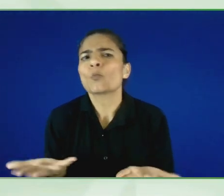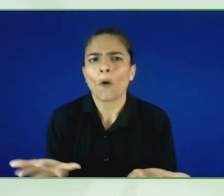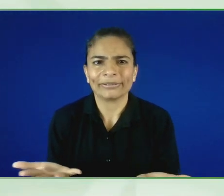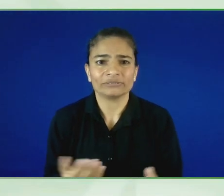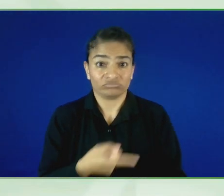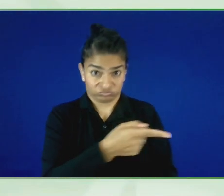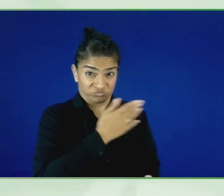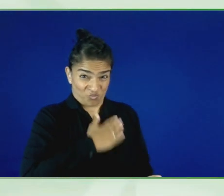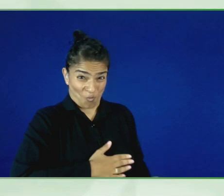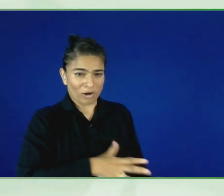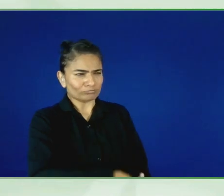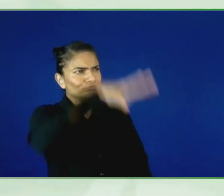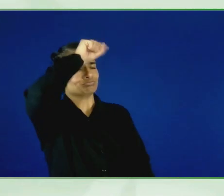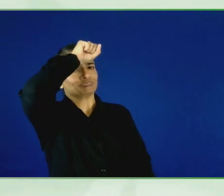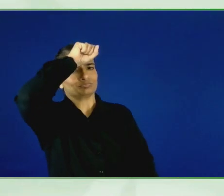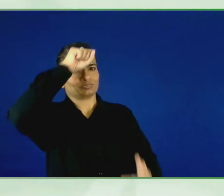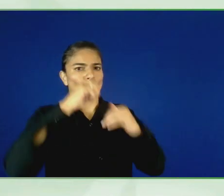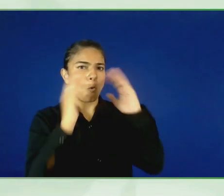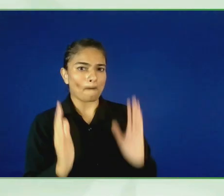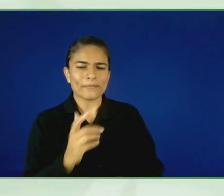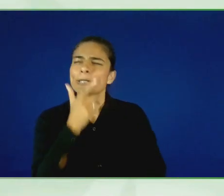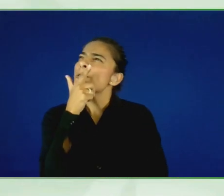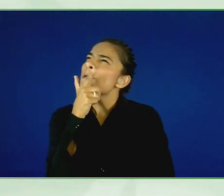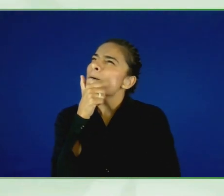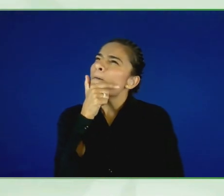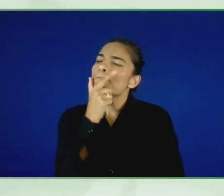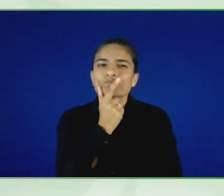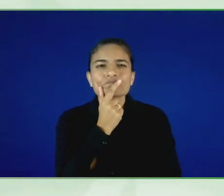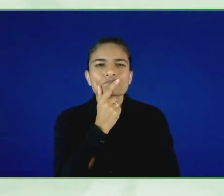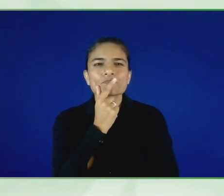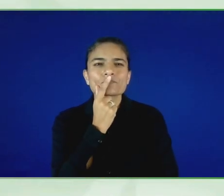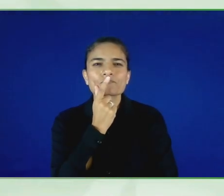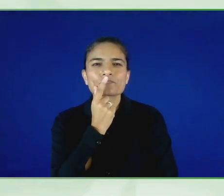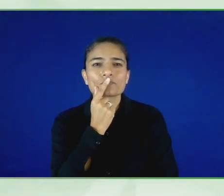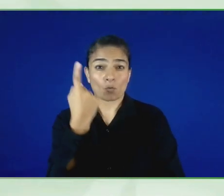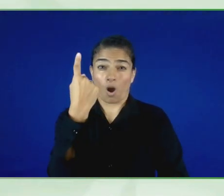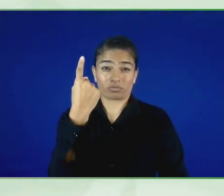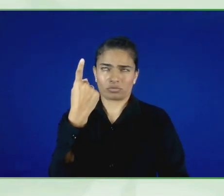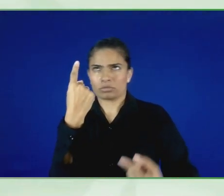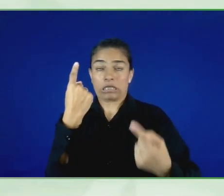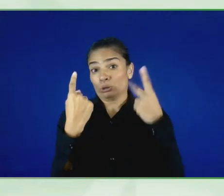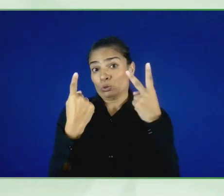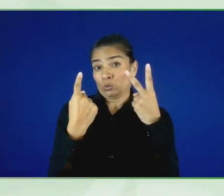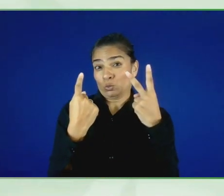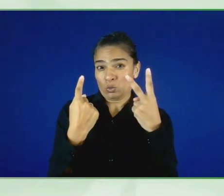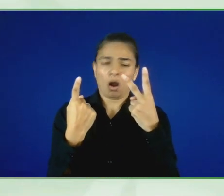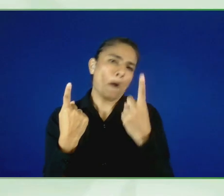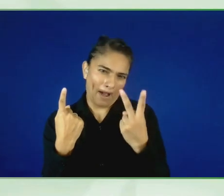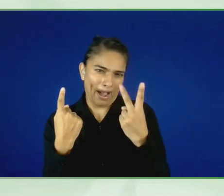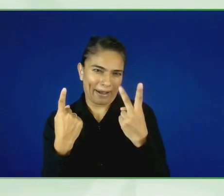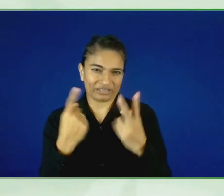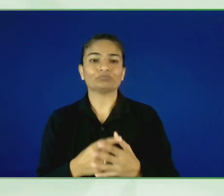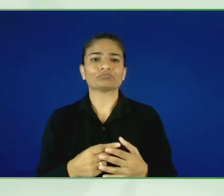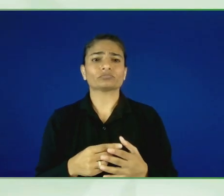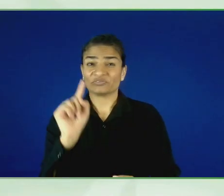giveaway. First takeaway, I want to come back to this idea of create psychological safety and trust,